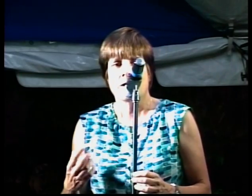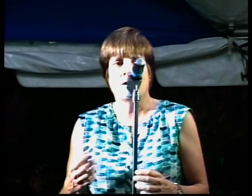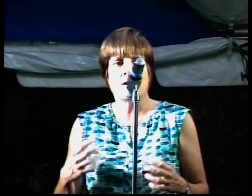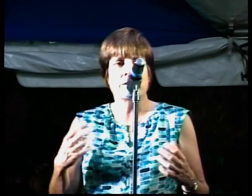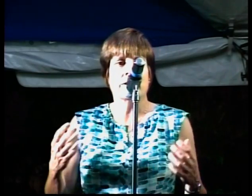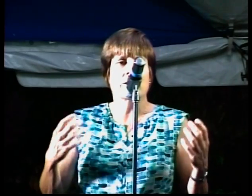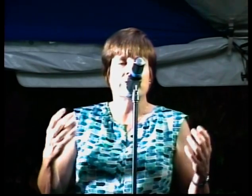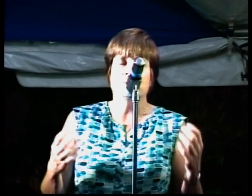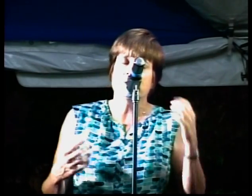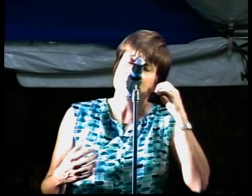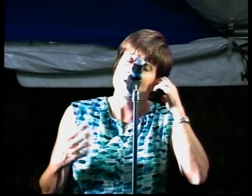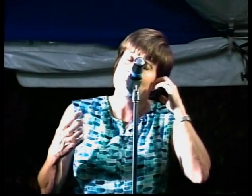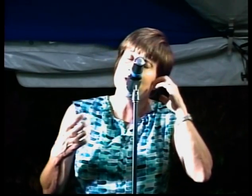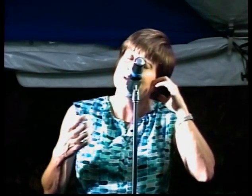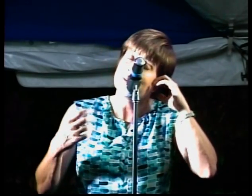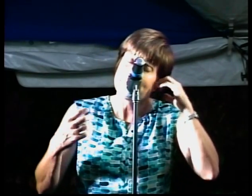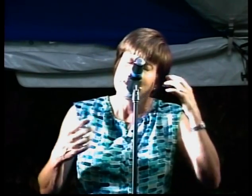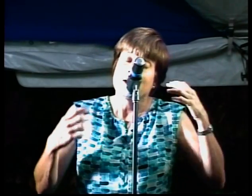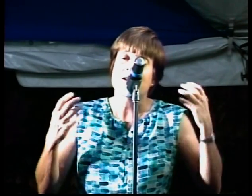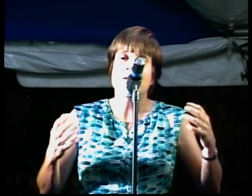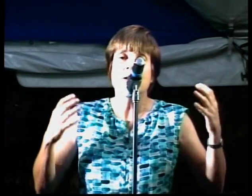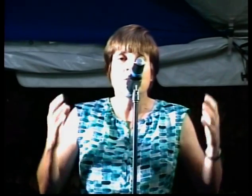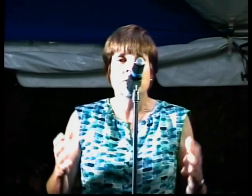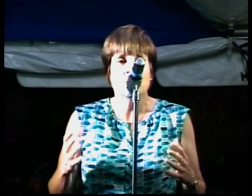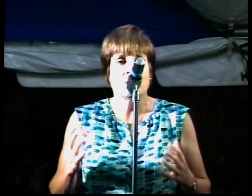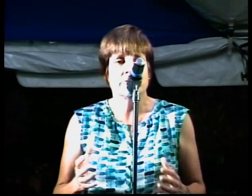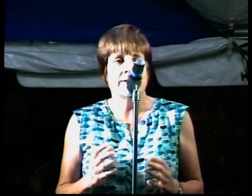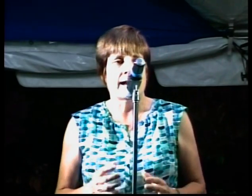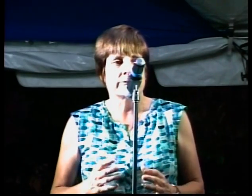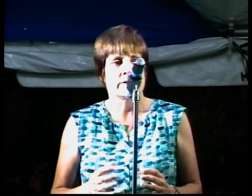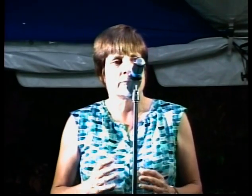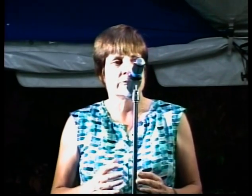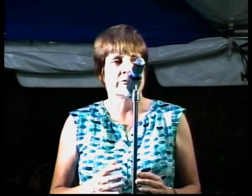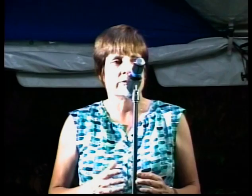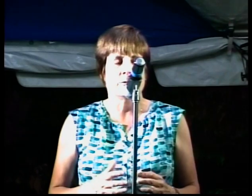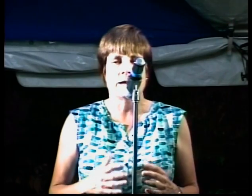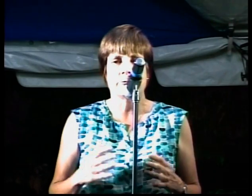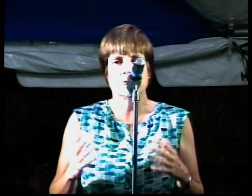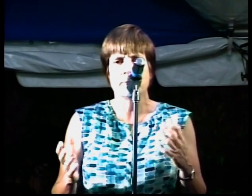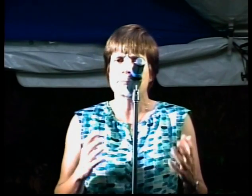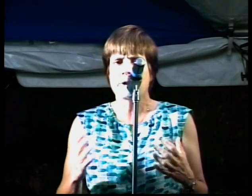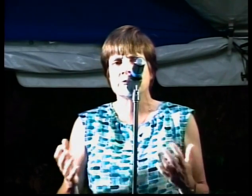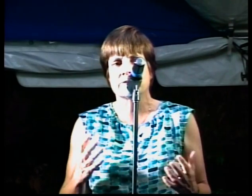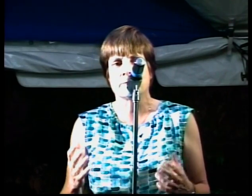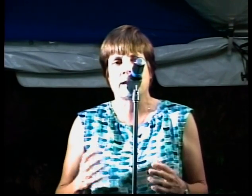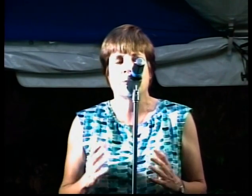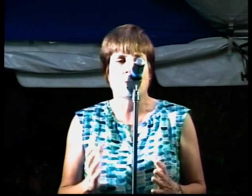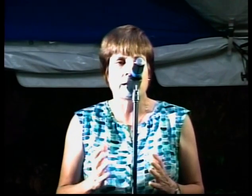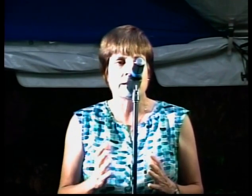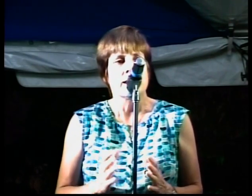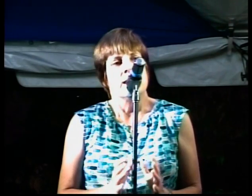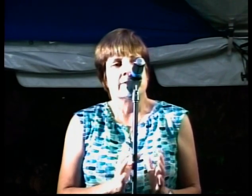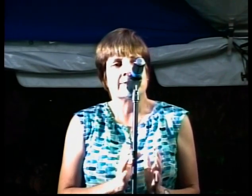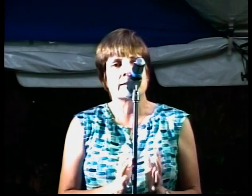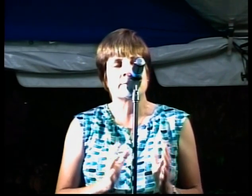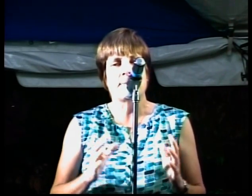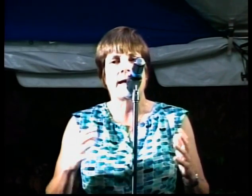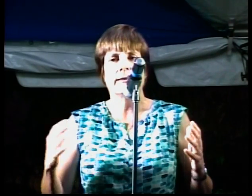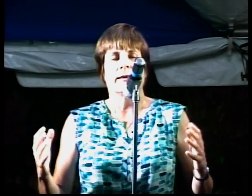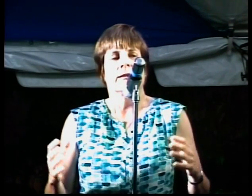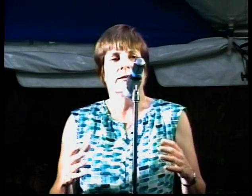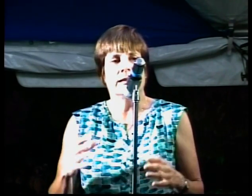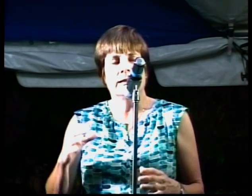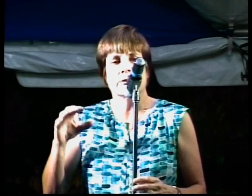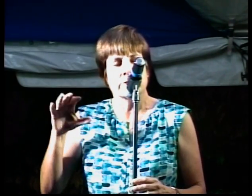year, all of our contributions, or most of them, are going to be going towards the accident and emergency. And we have two big projects in mind. One is to